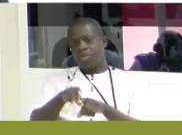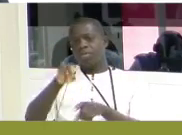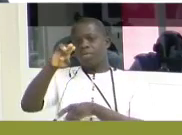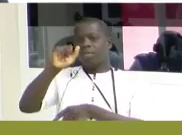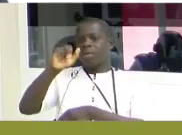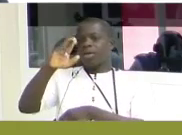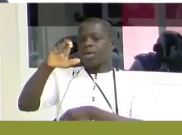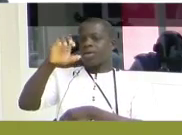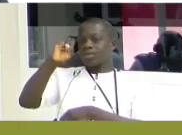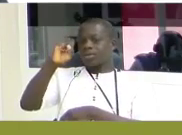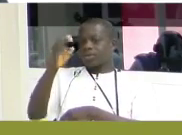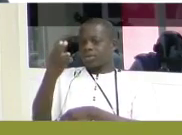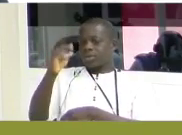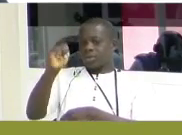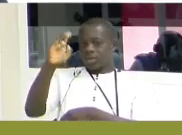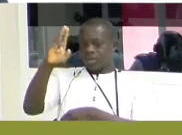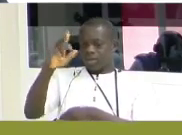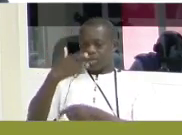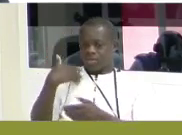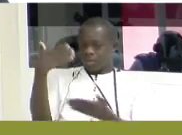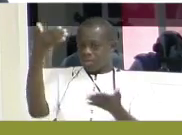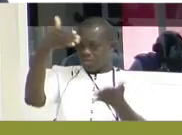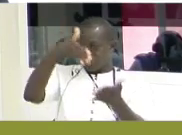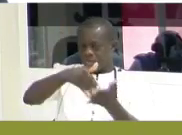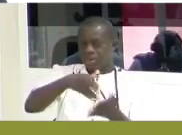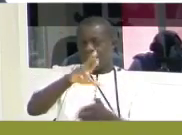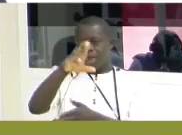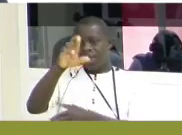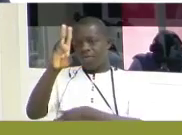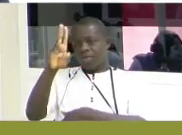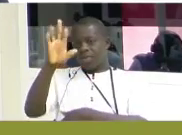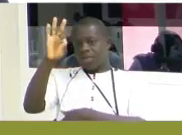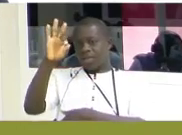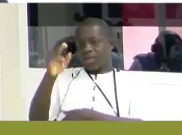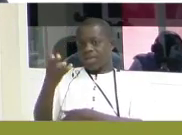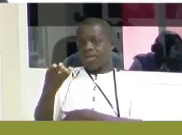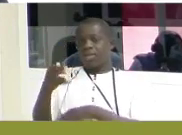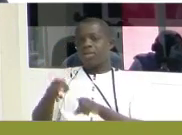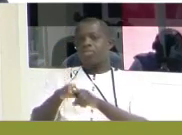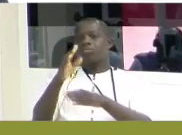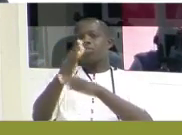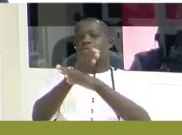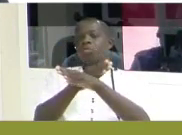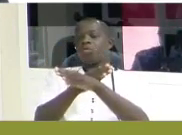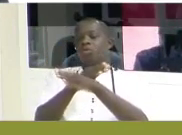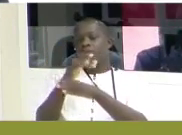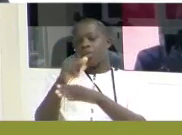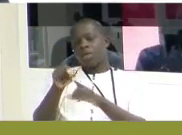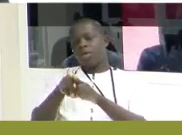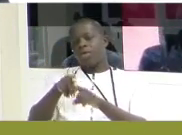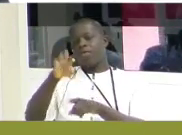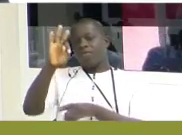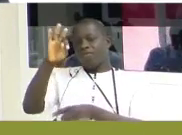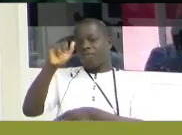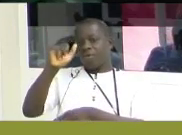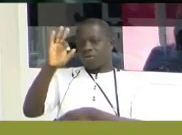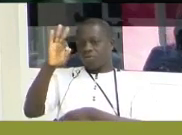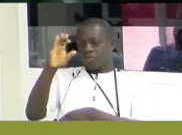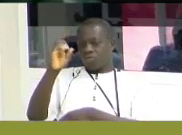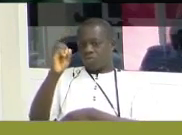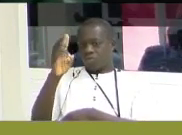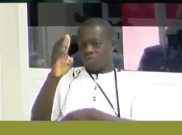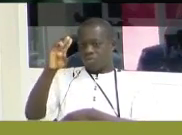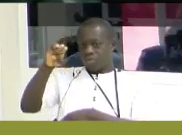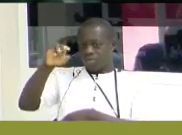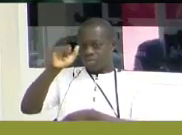Observer to join RVTH. But prior to Marcel, Fatou Jahumpa Sise was the director of press at the State House.